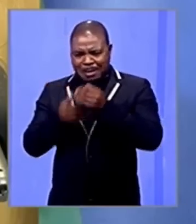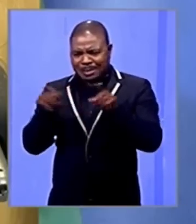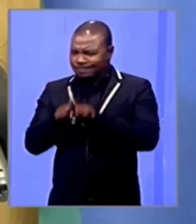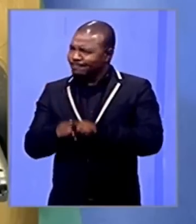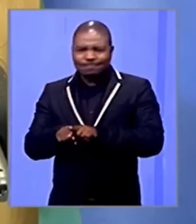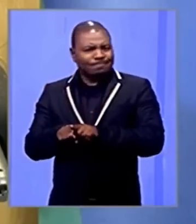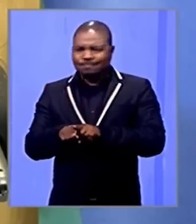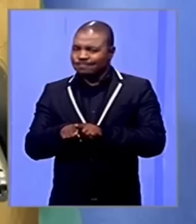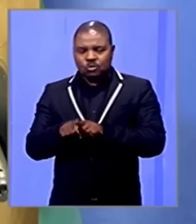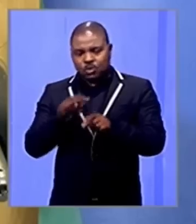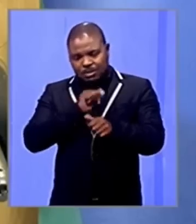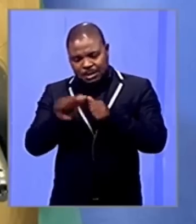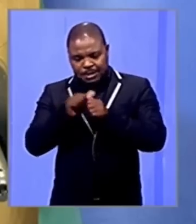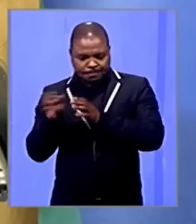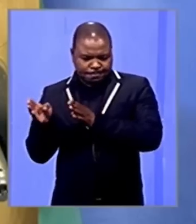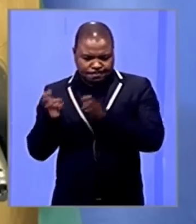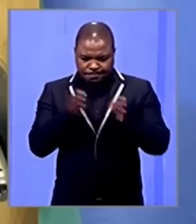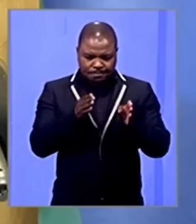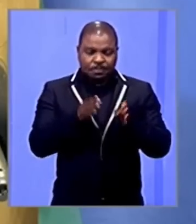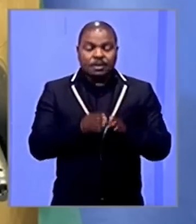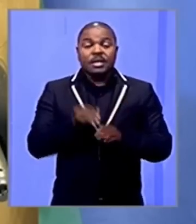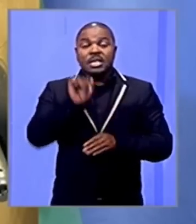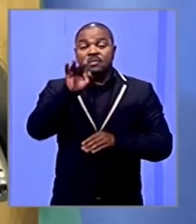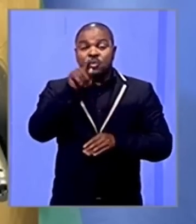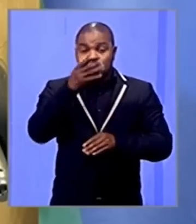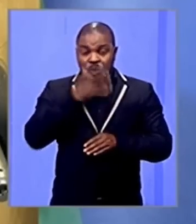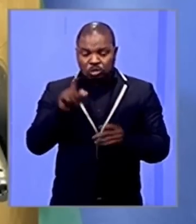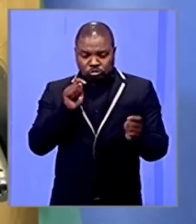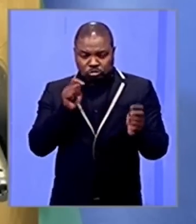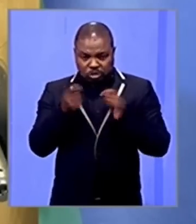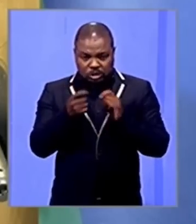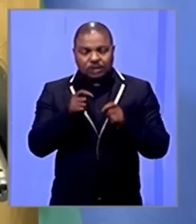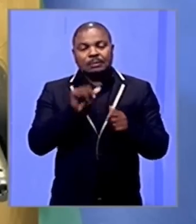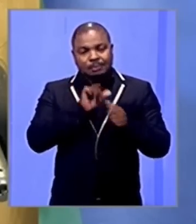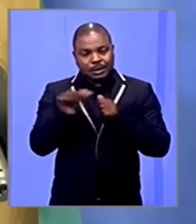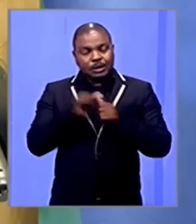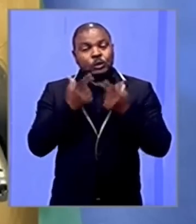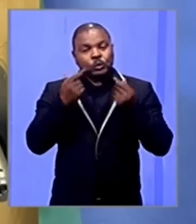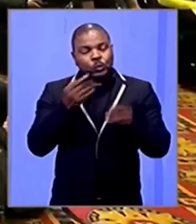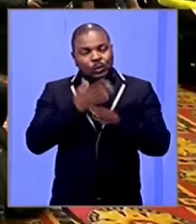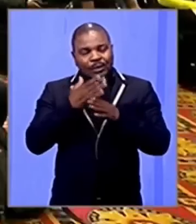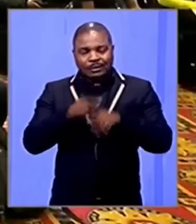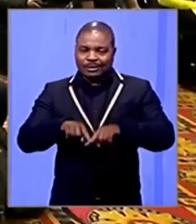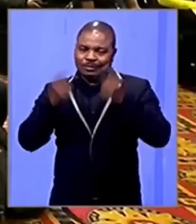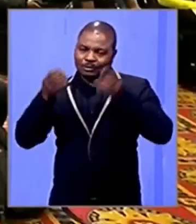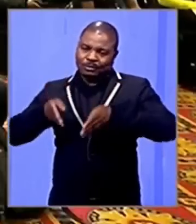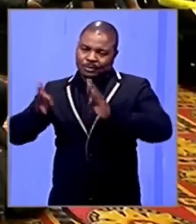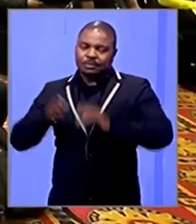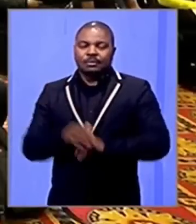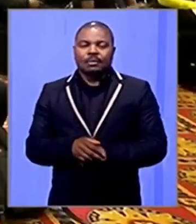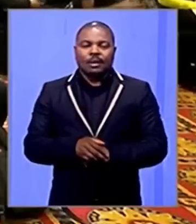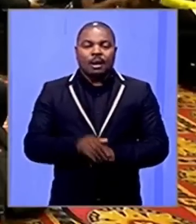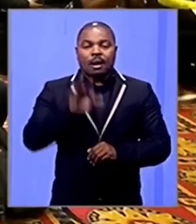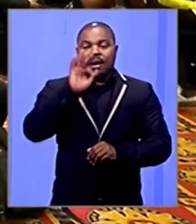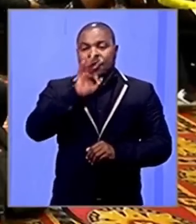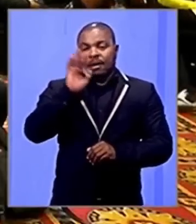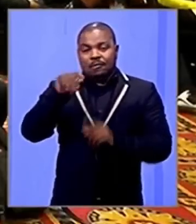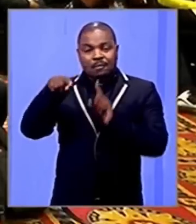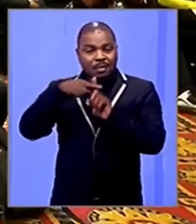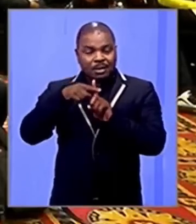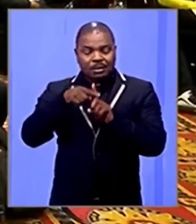walking. If we want to change, we will have to do things differently. Freedom Front Plus eo